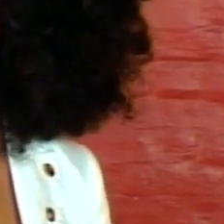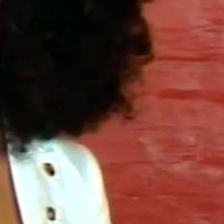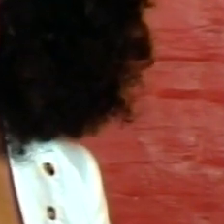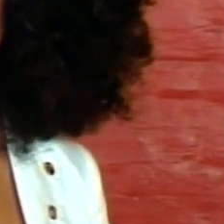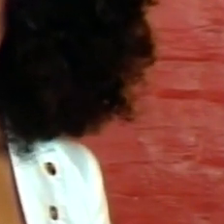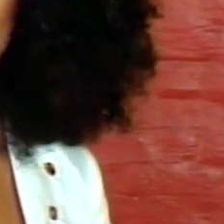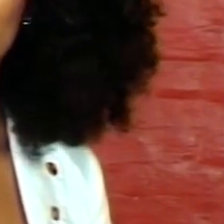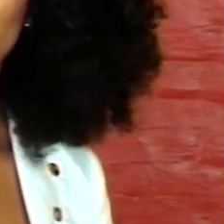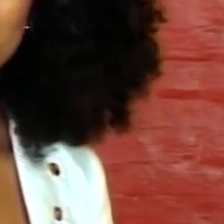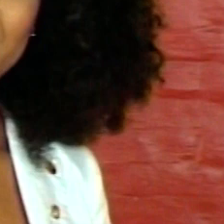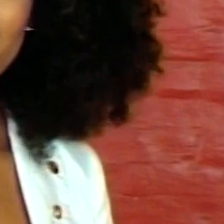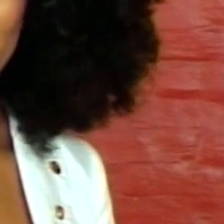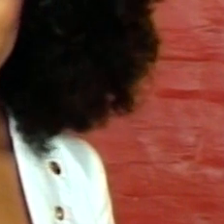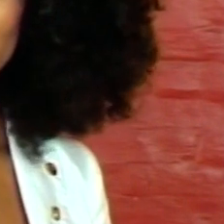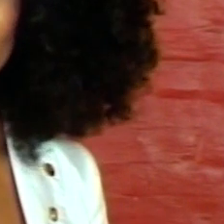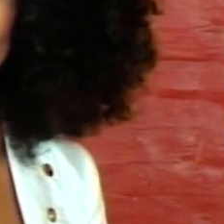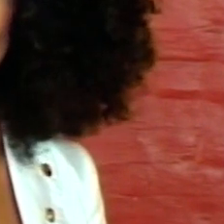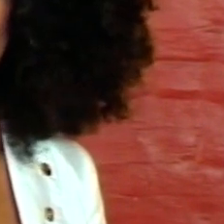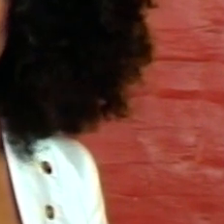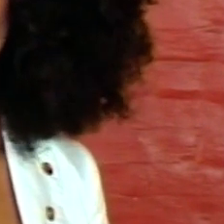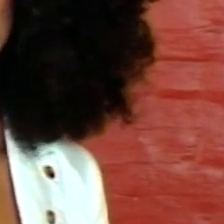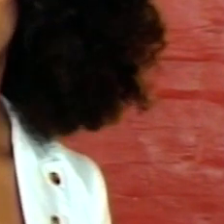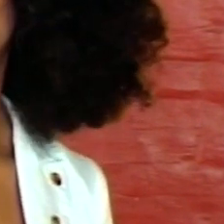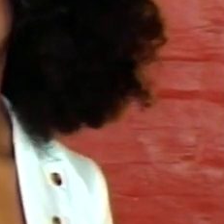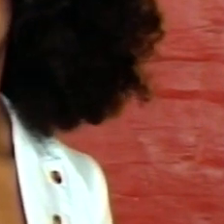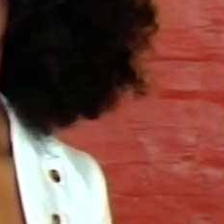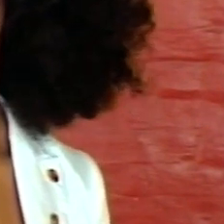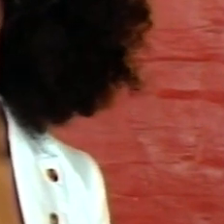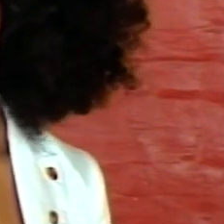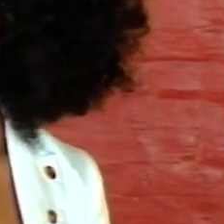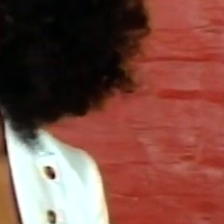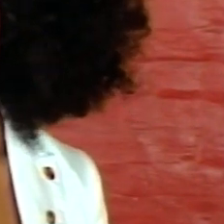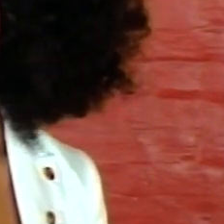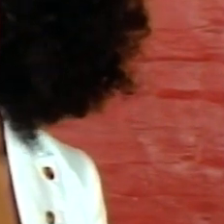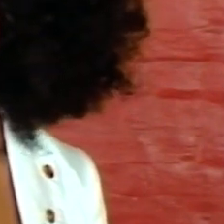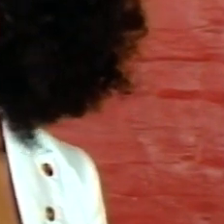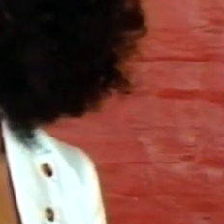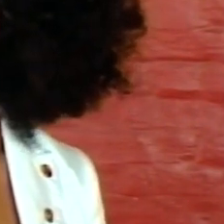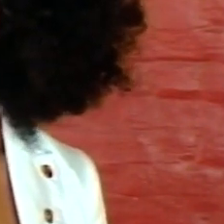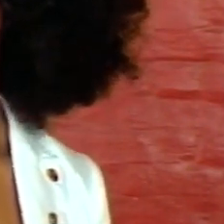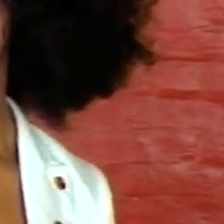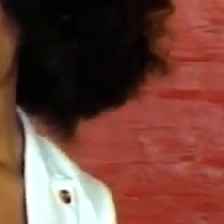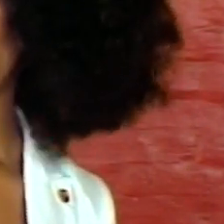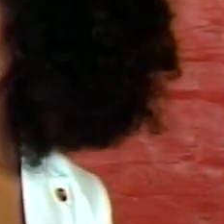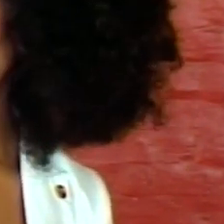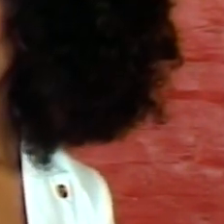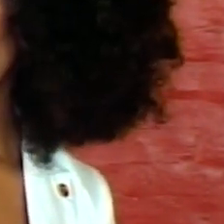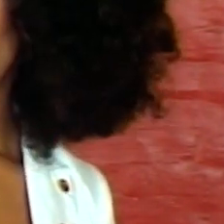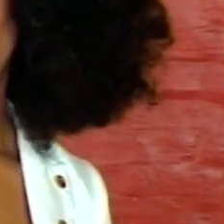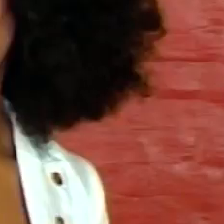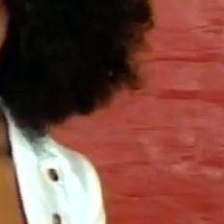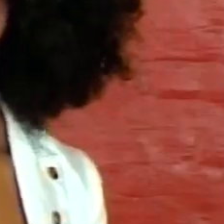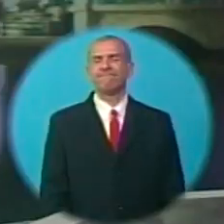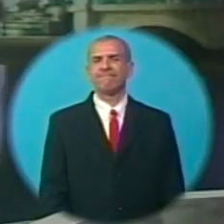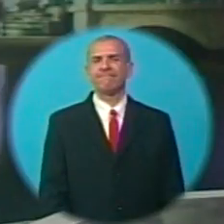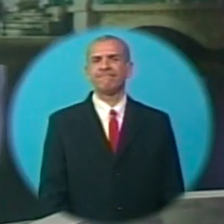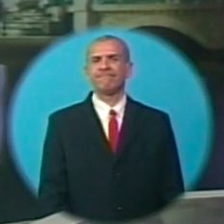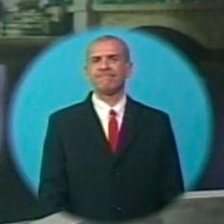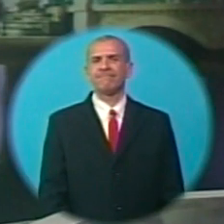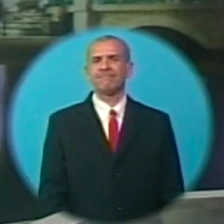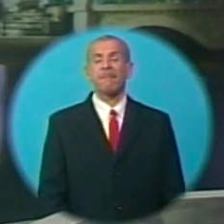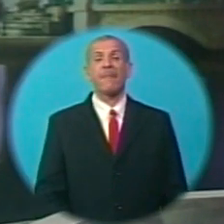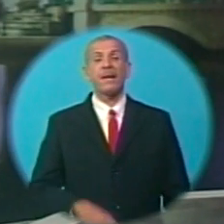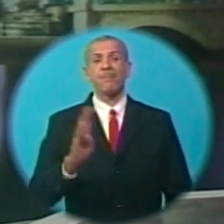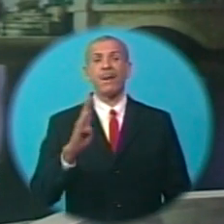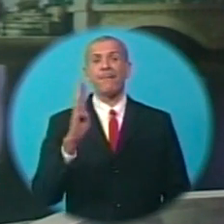as well as what this monument means to our country, that I was the one who was able to emerge on top. And